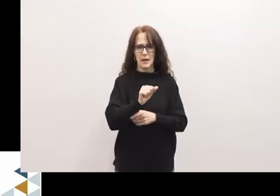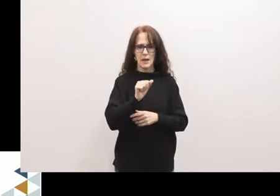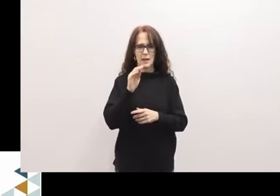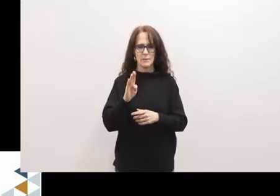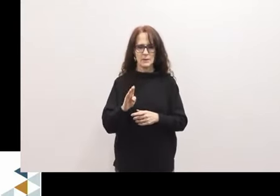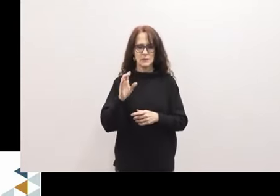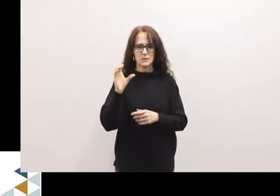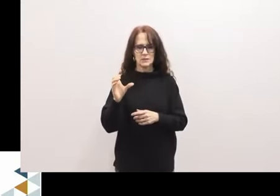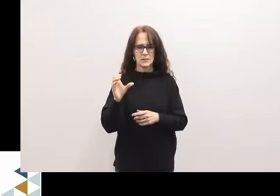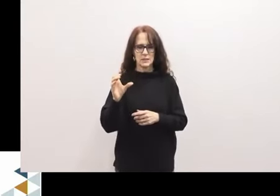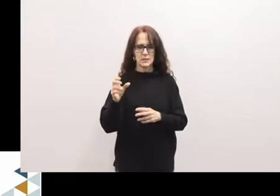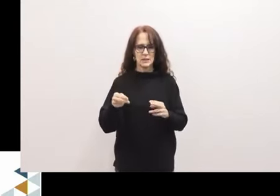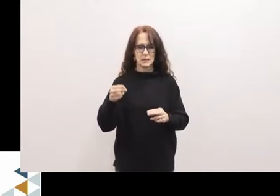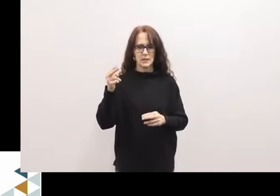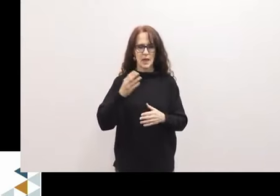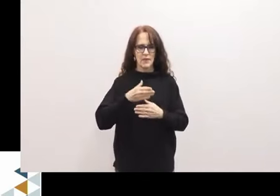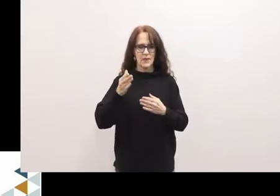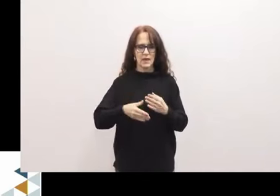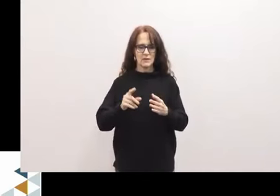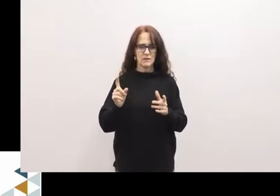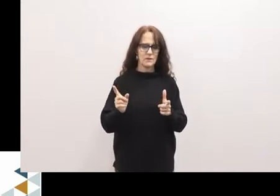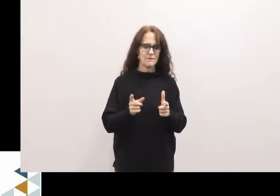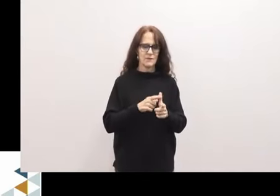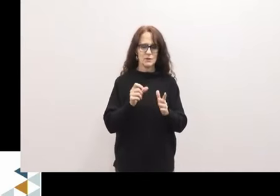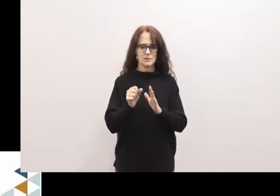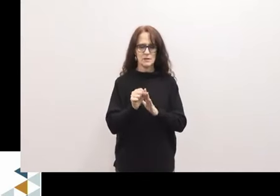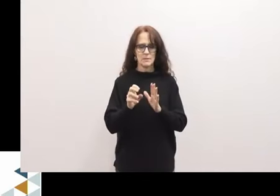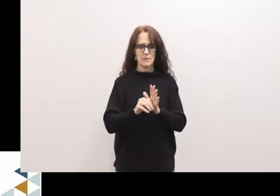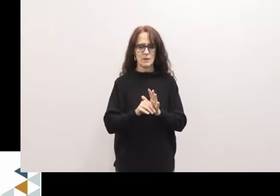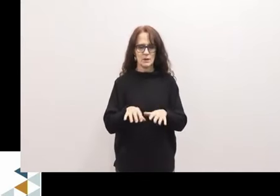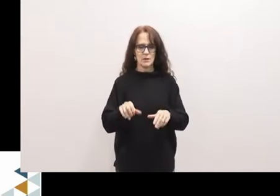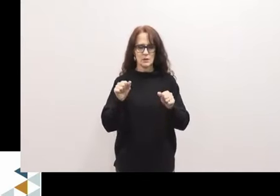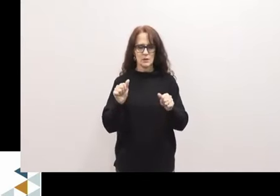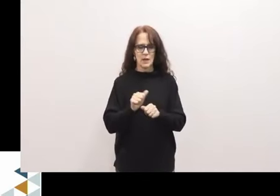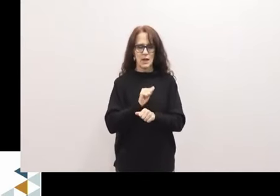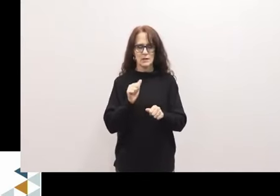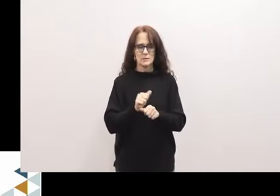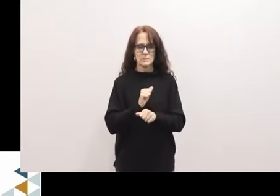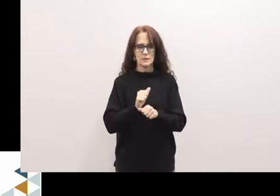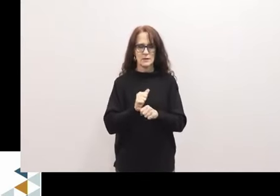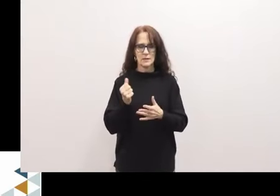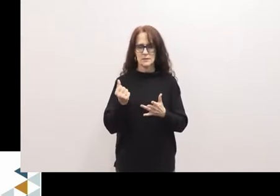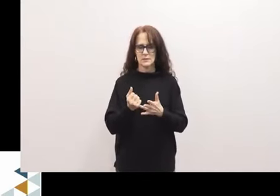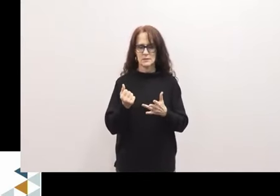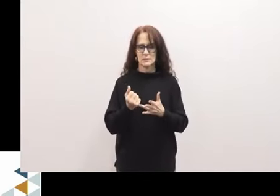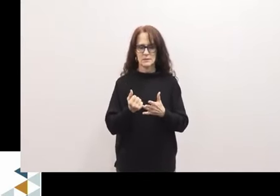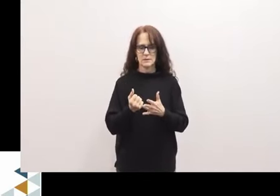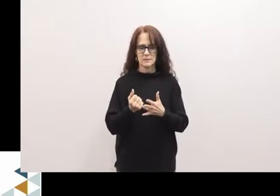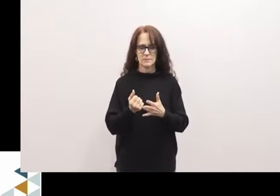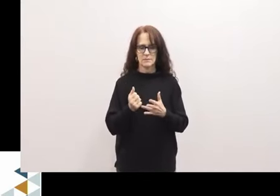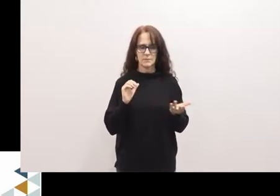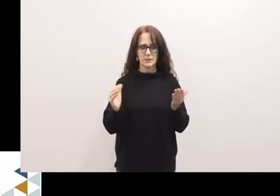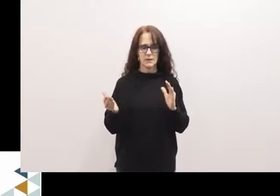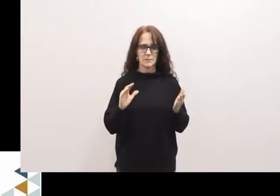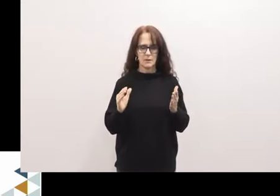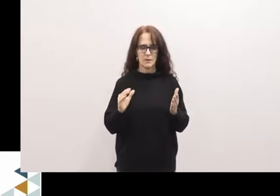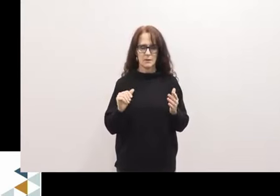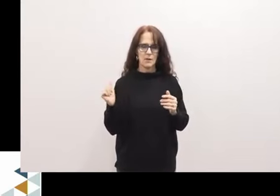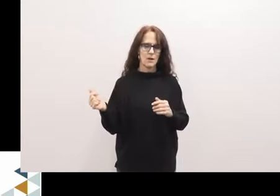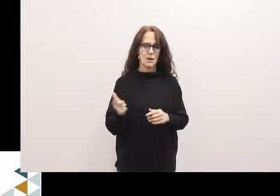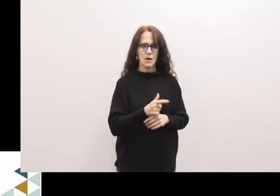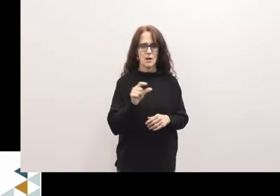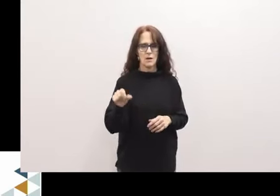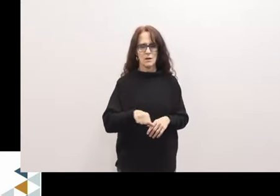C at the end of this first semester when they took algebra as ninth graders, so compared to all